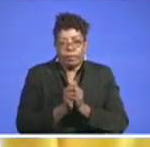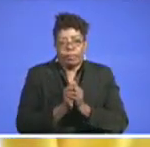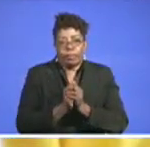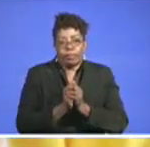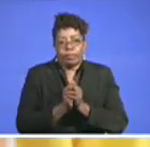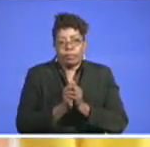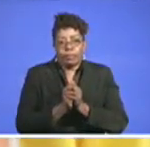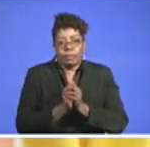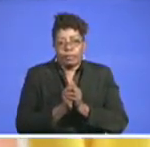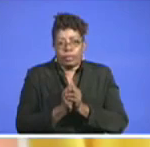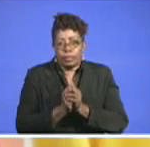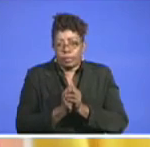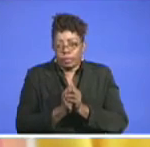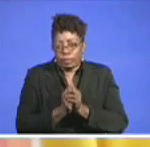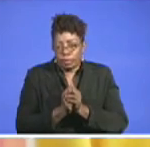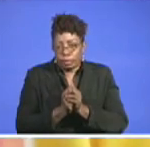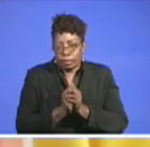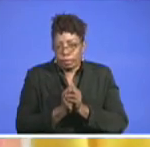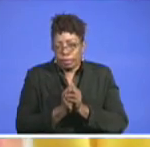For me,